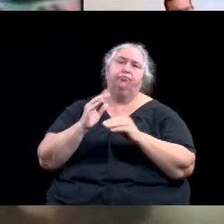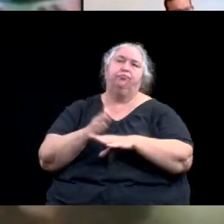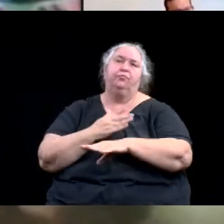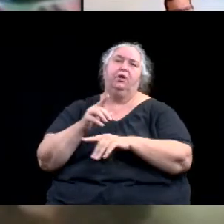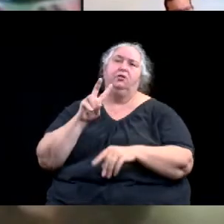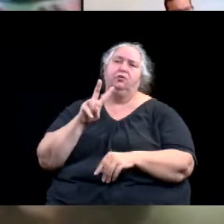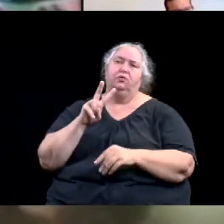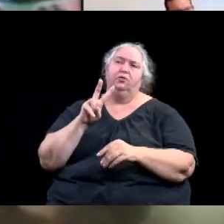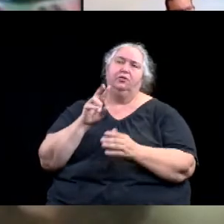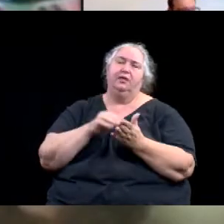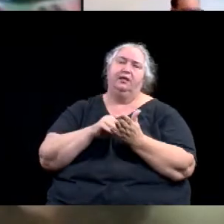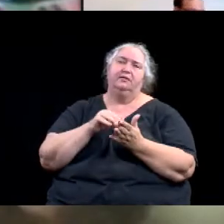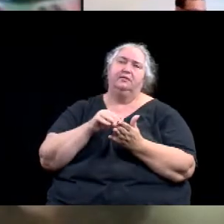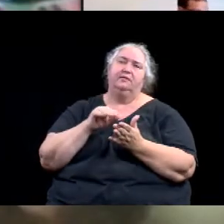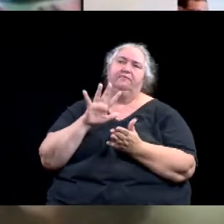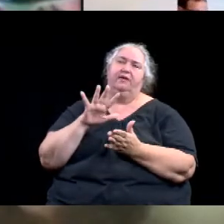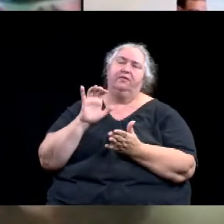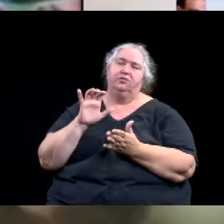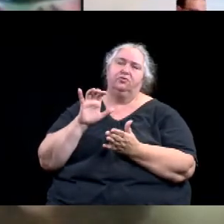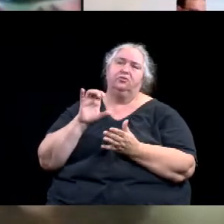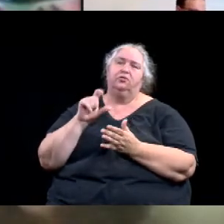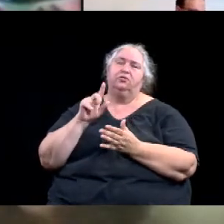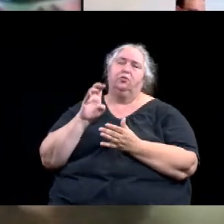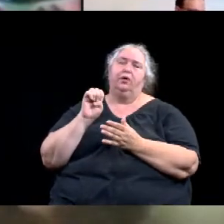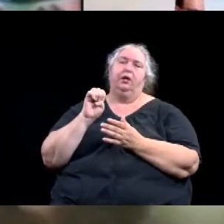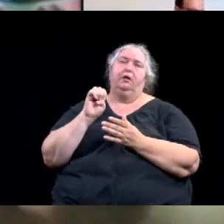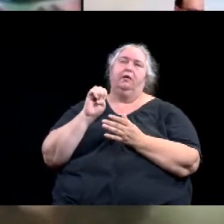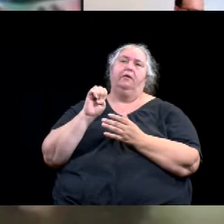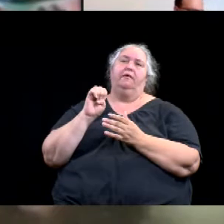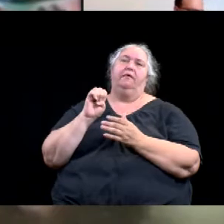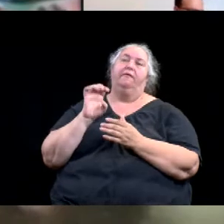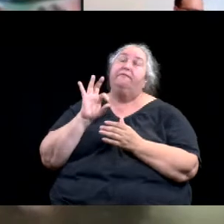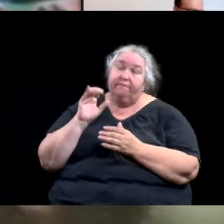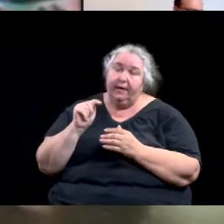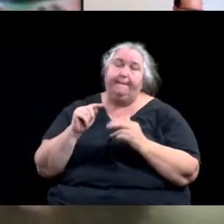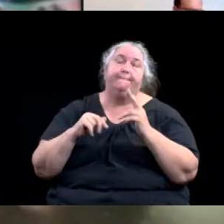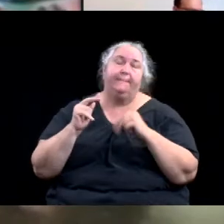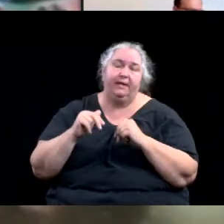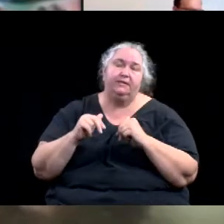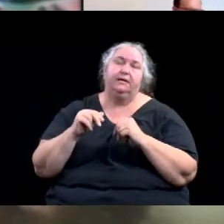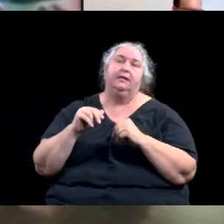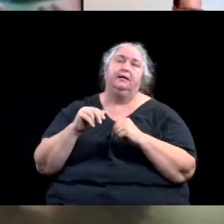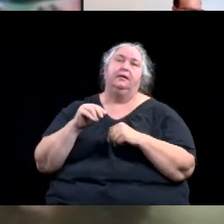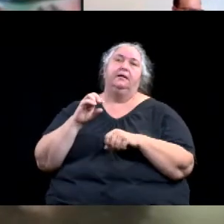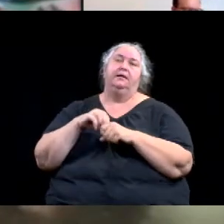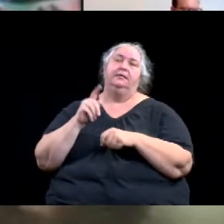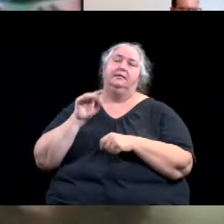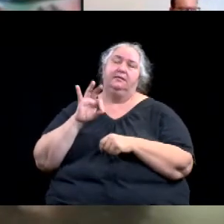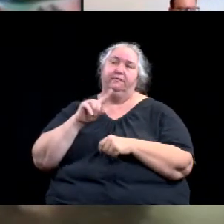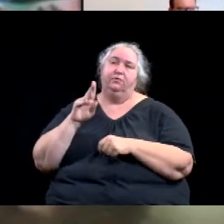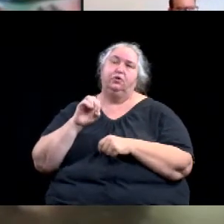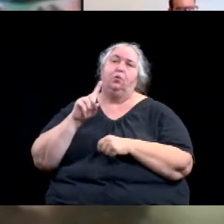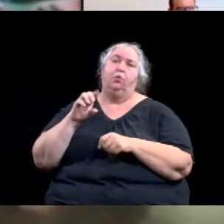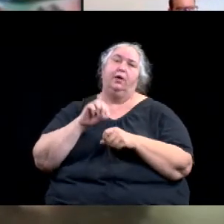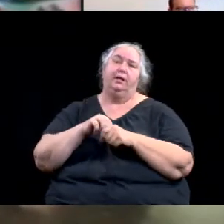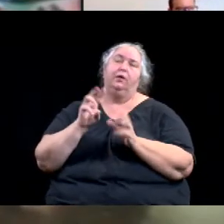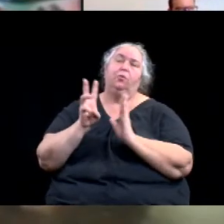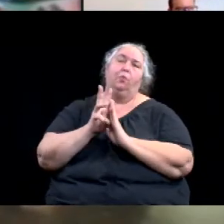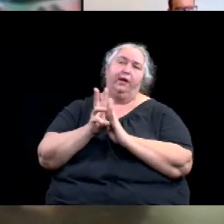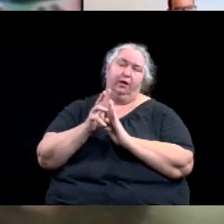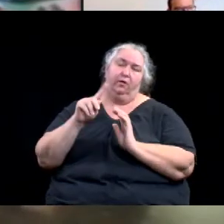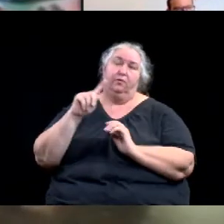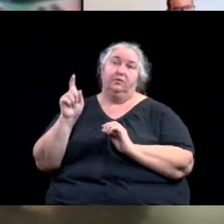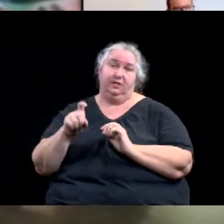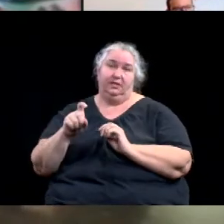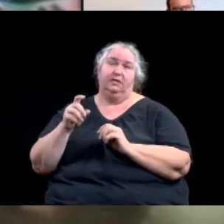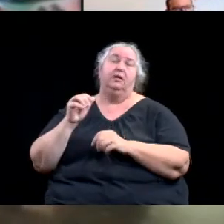in Waco, McLennan County, Texas, and authorizing the city manager to execute any documents in connection therewith, providing an effective date, providing a savings